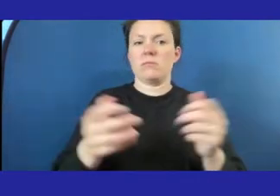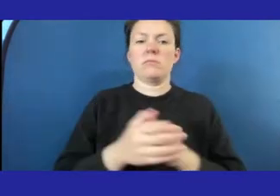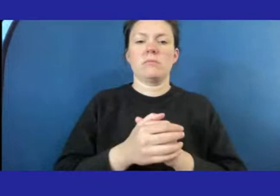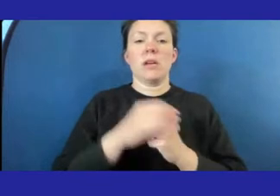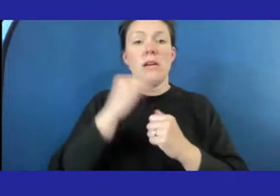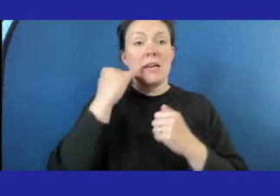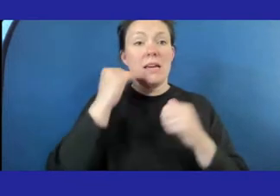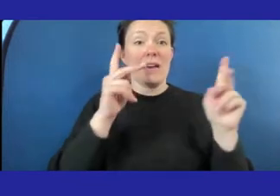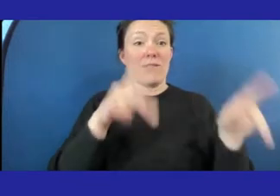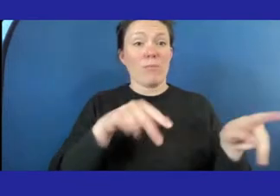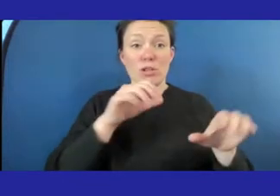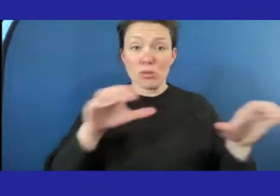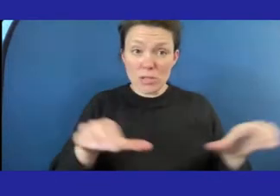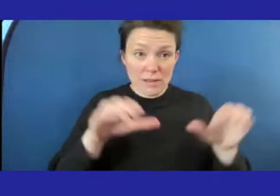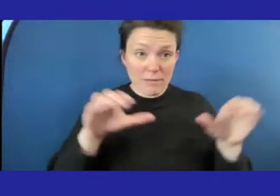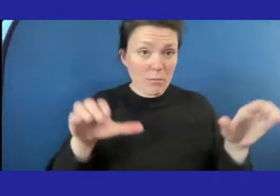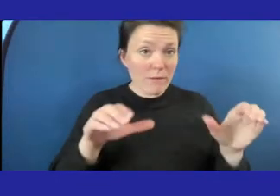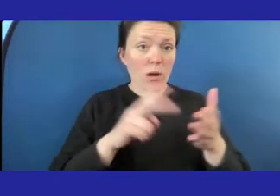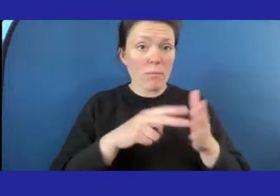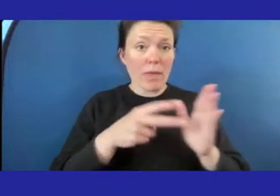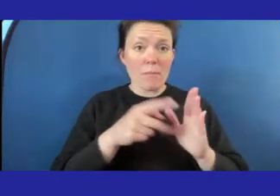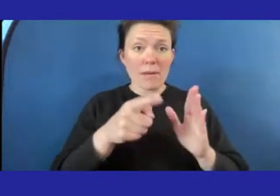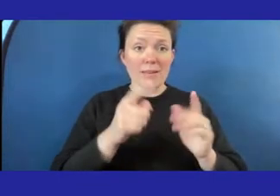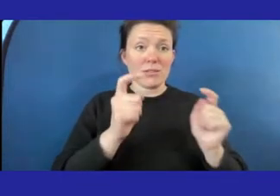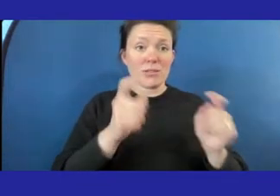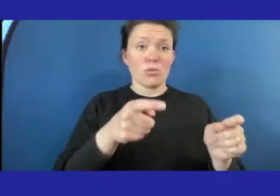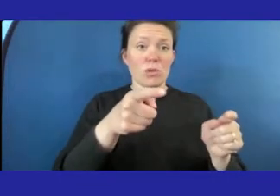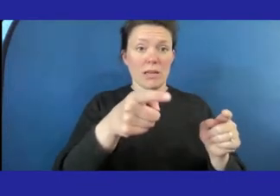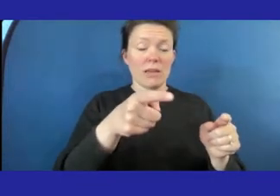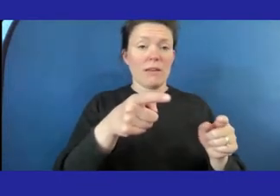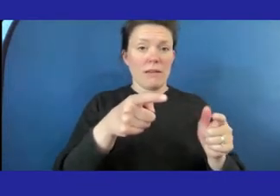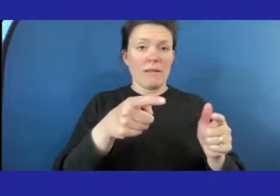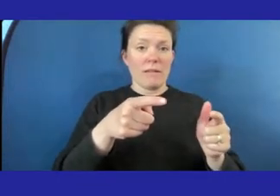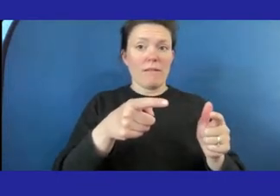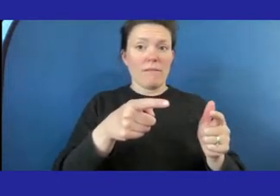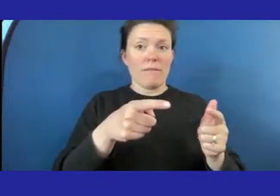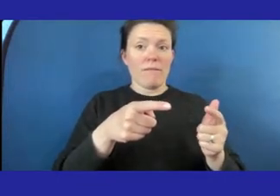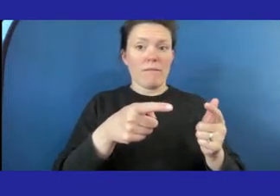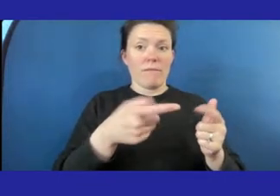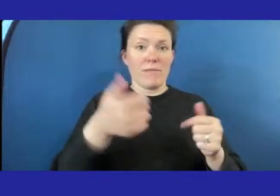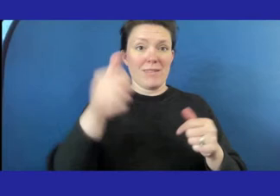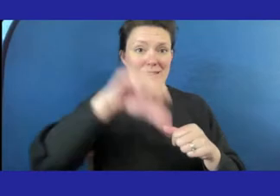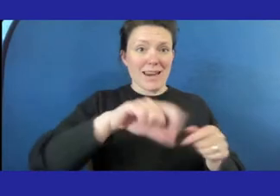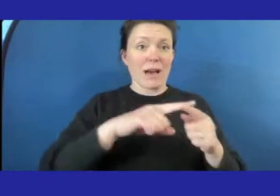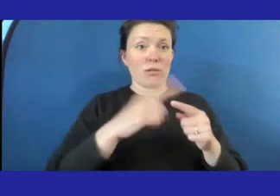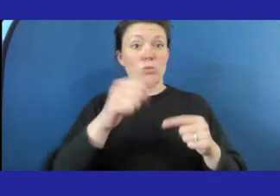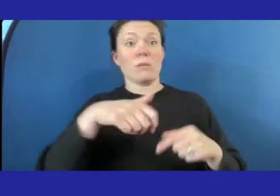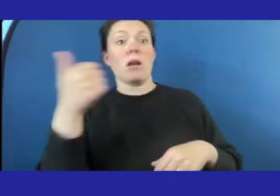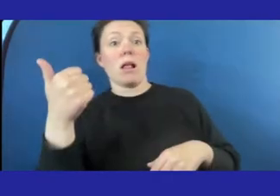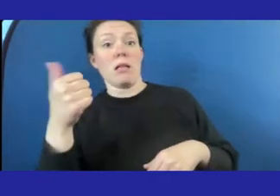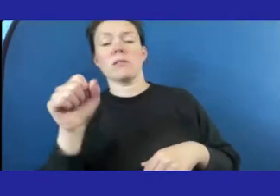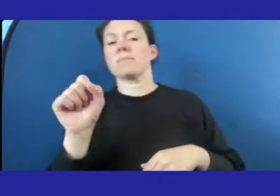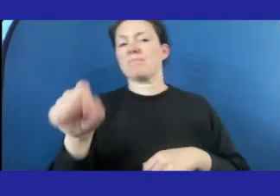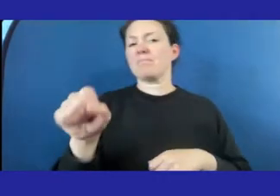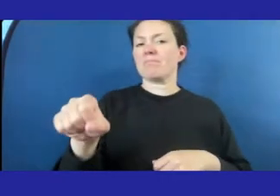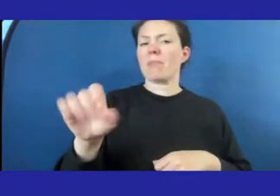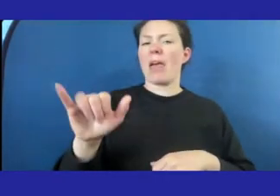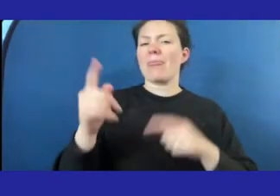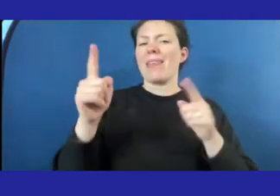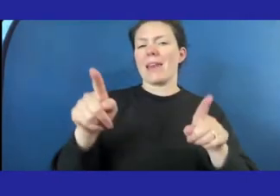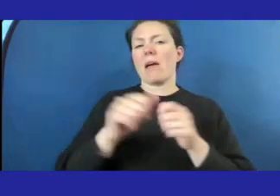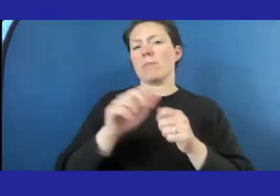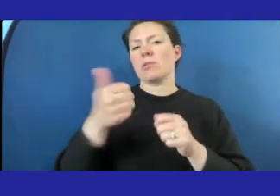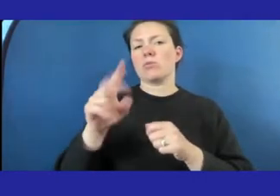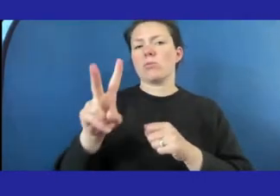If a person is not performing, then you just give the right DRG denials to someone else. Yeah. So we do that with other vendors. We